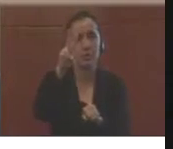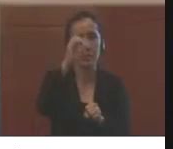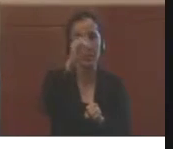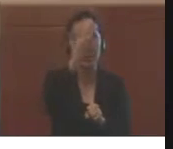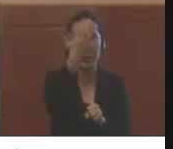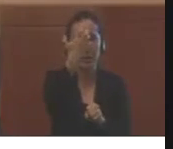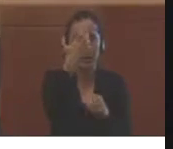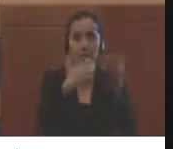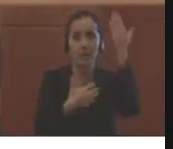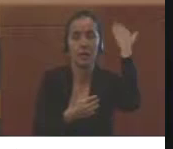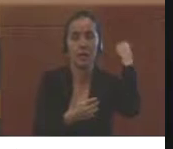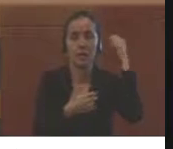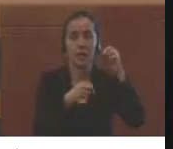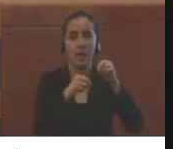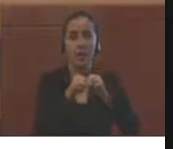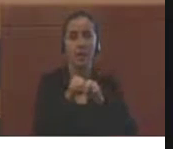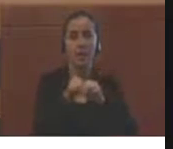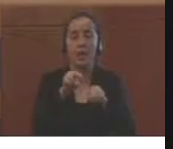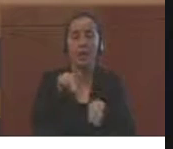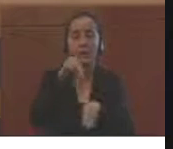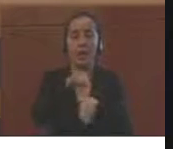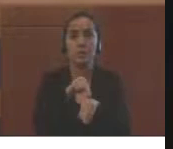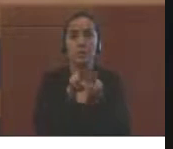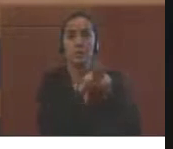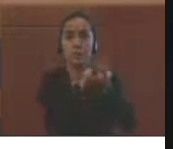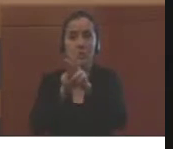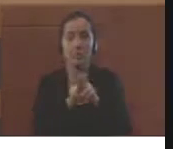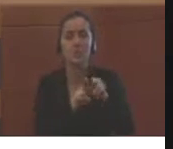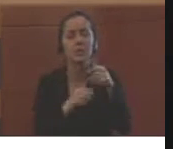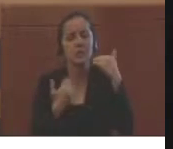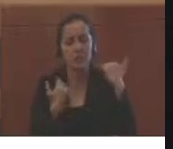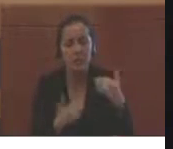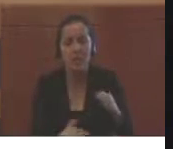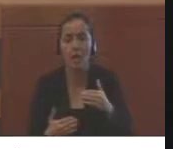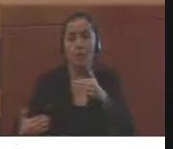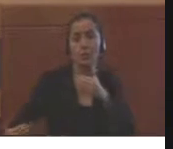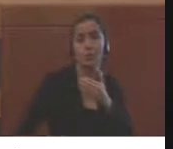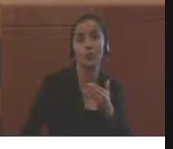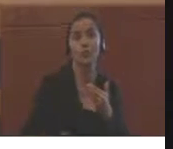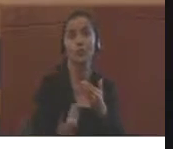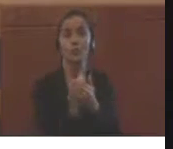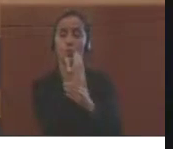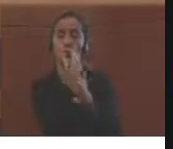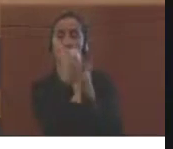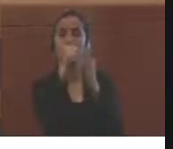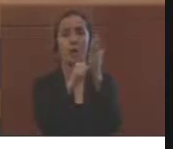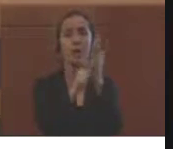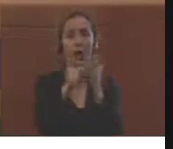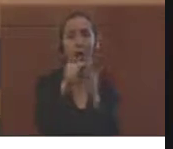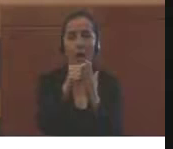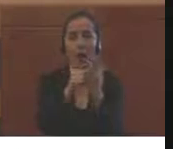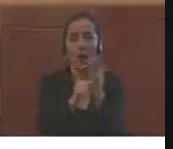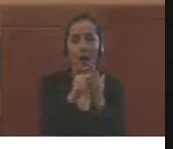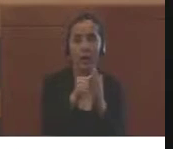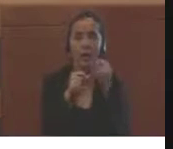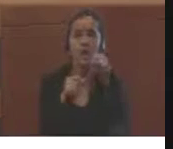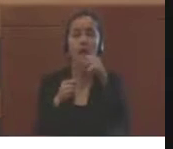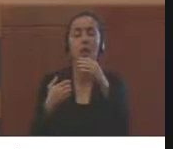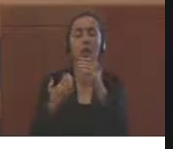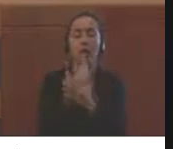on Climate Change, as well as the new strategic agenda arising from the World Humanitarian